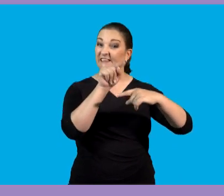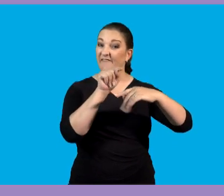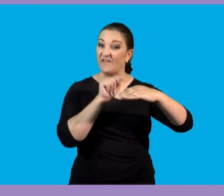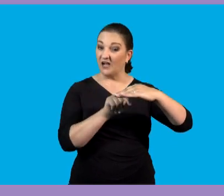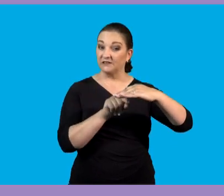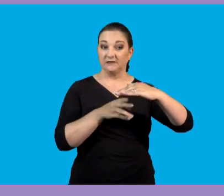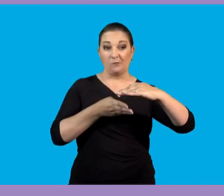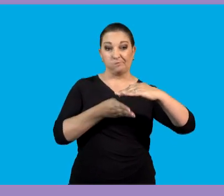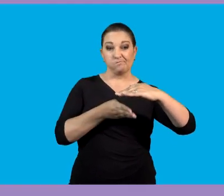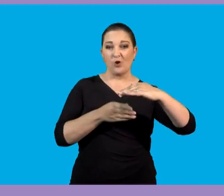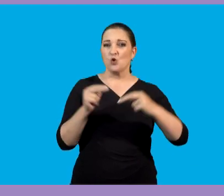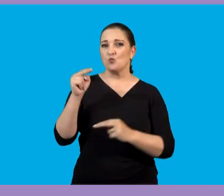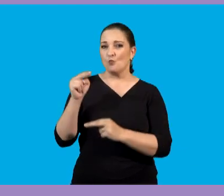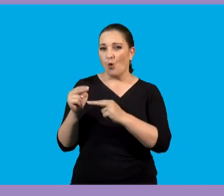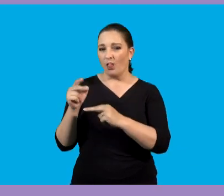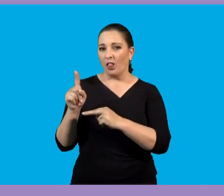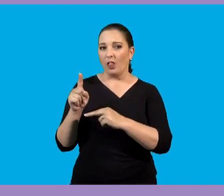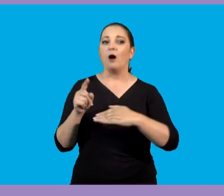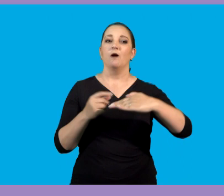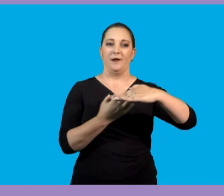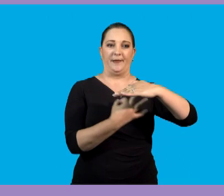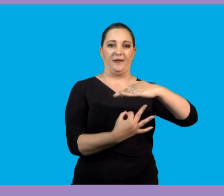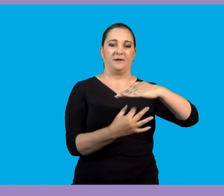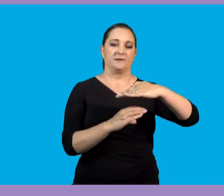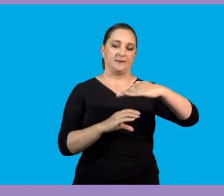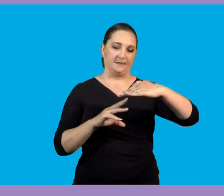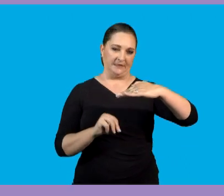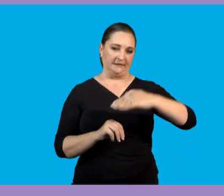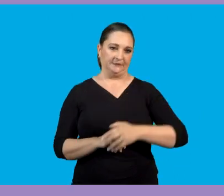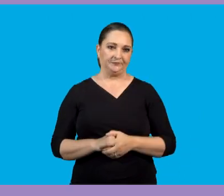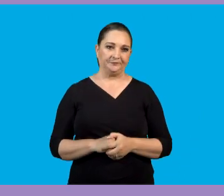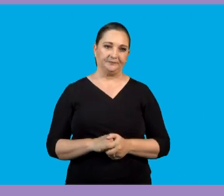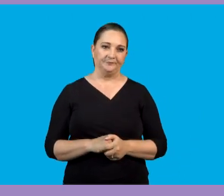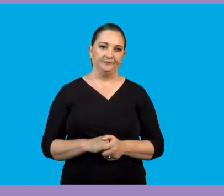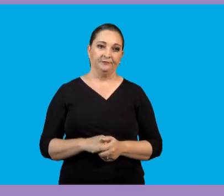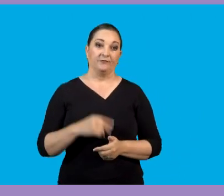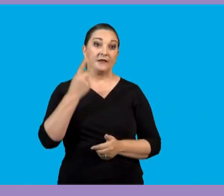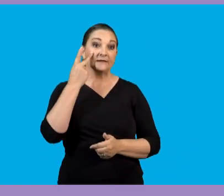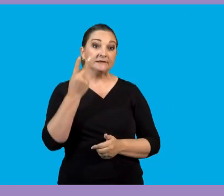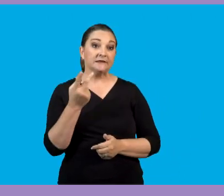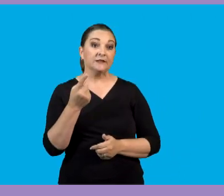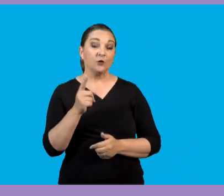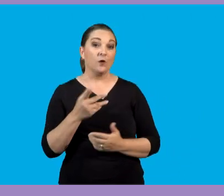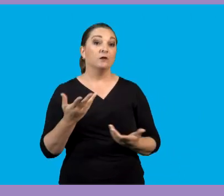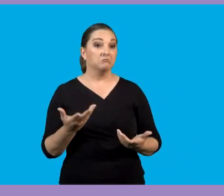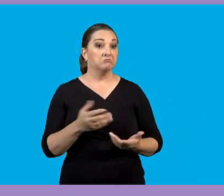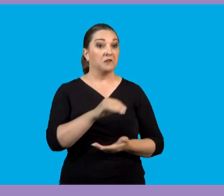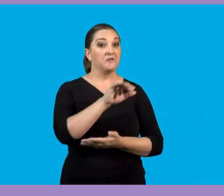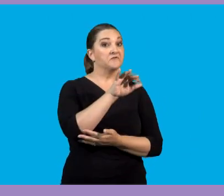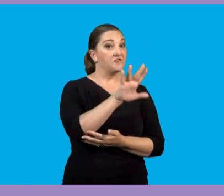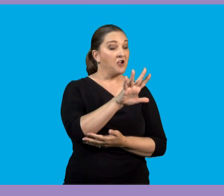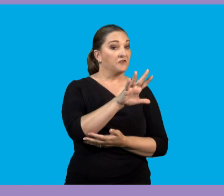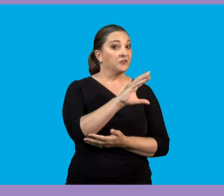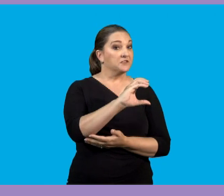that by that smallest side, which is 3 centimeters. Now we can see that